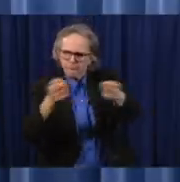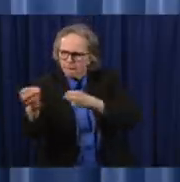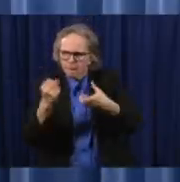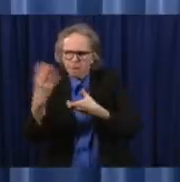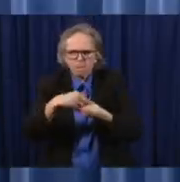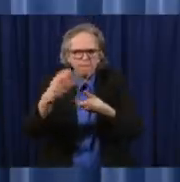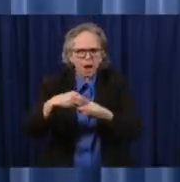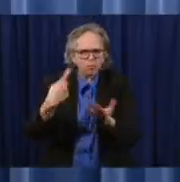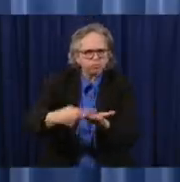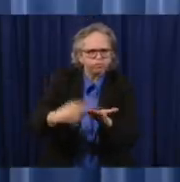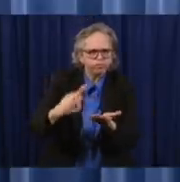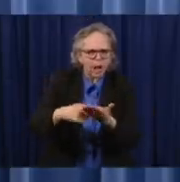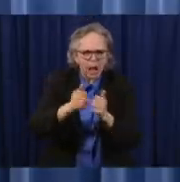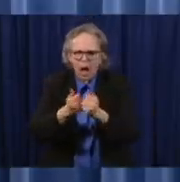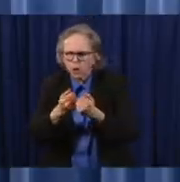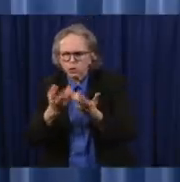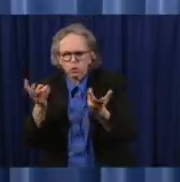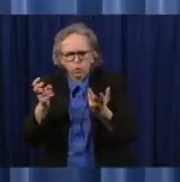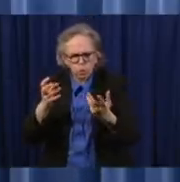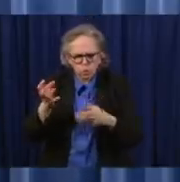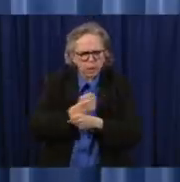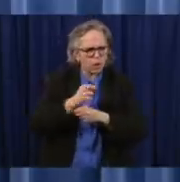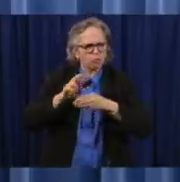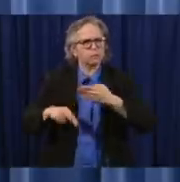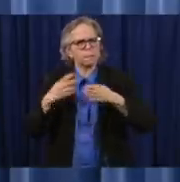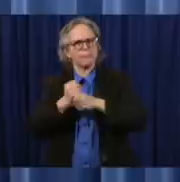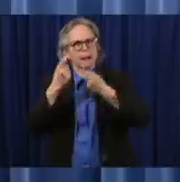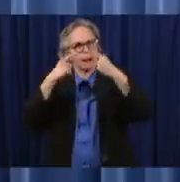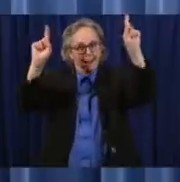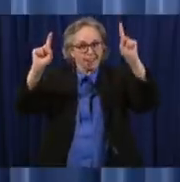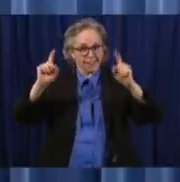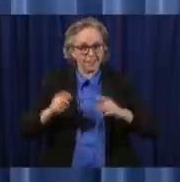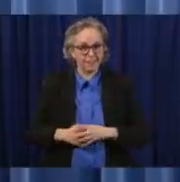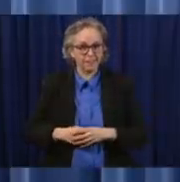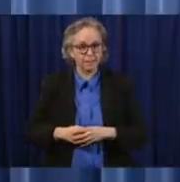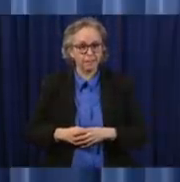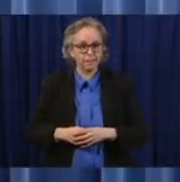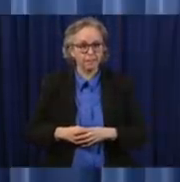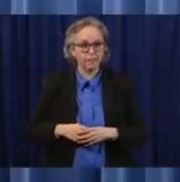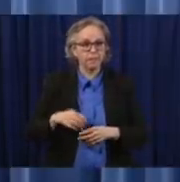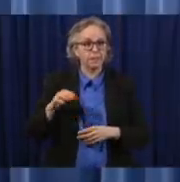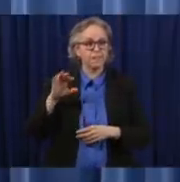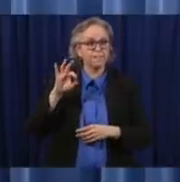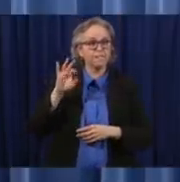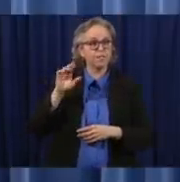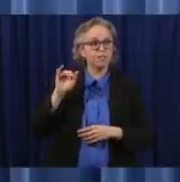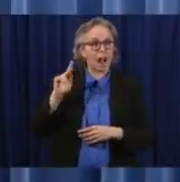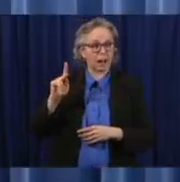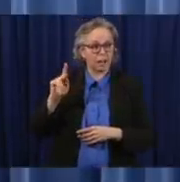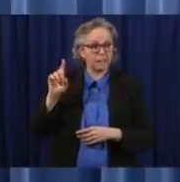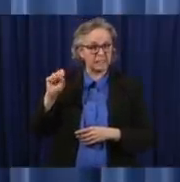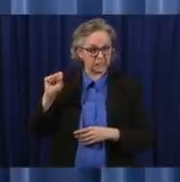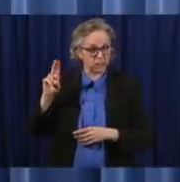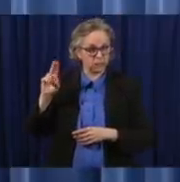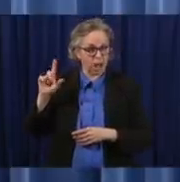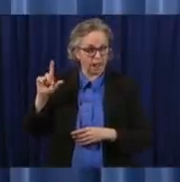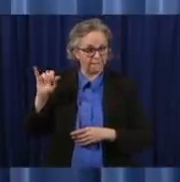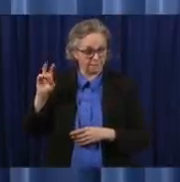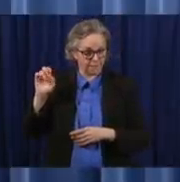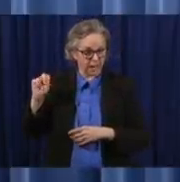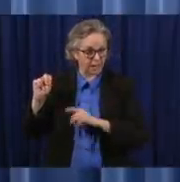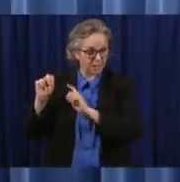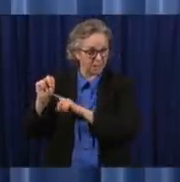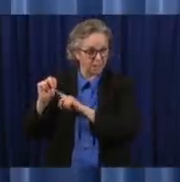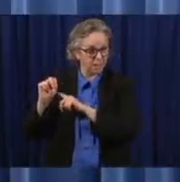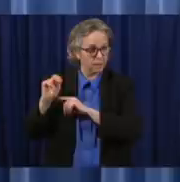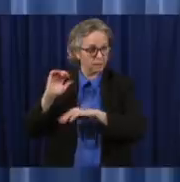results. The group that we asked Frank Sullivan to put together, the business group, has done that.